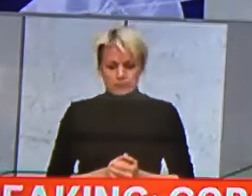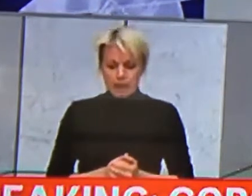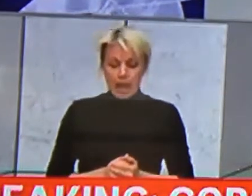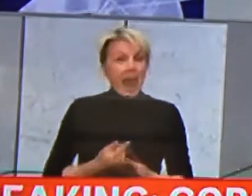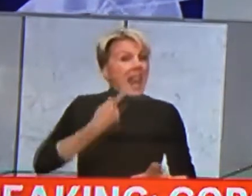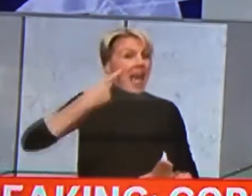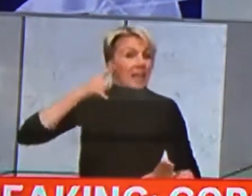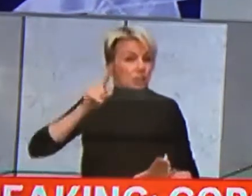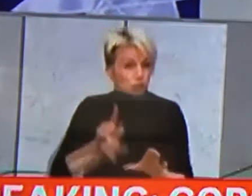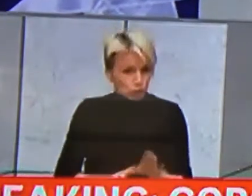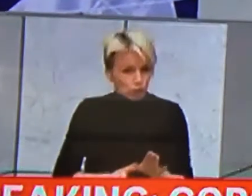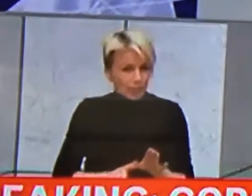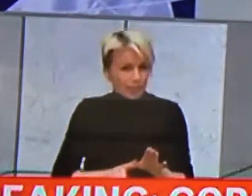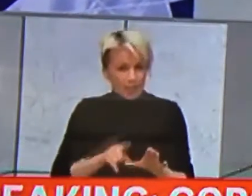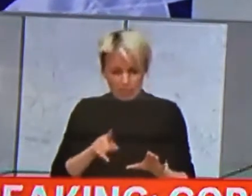was